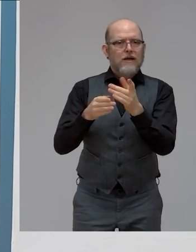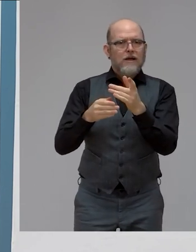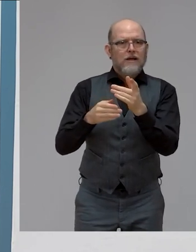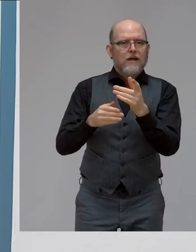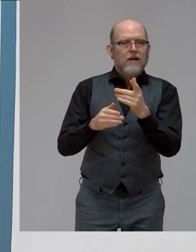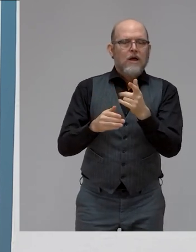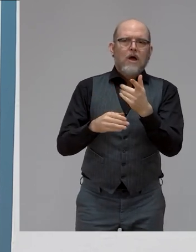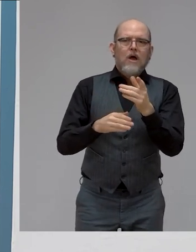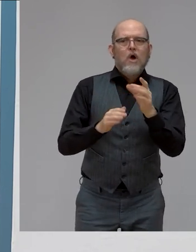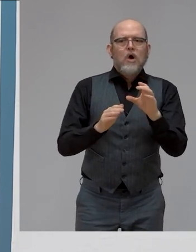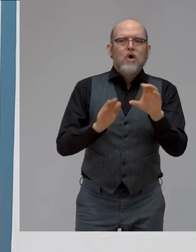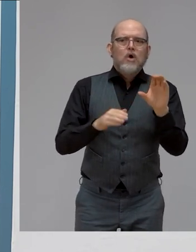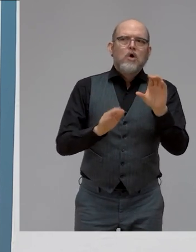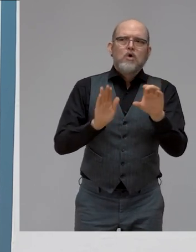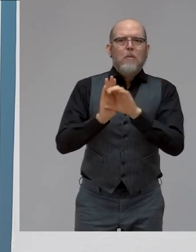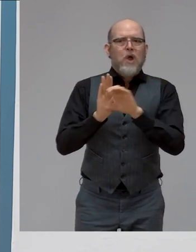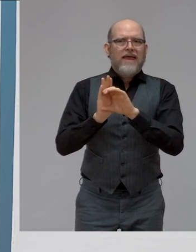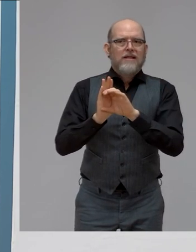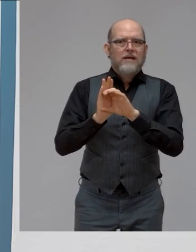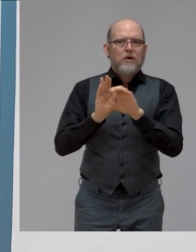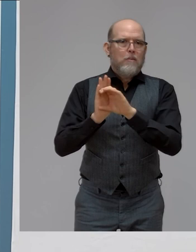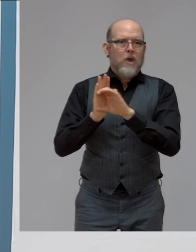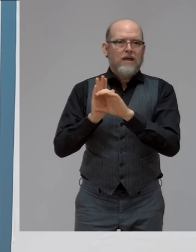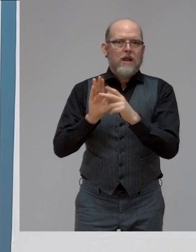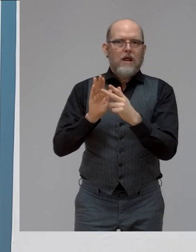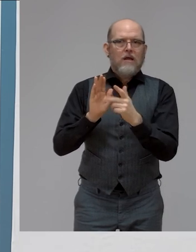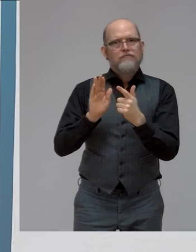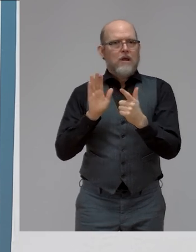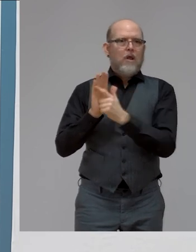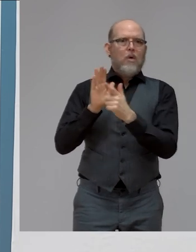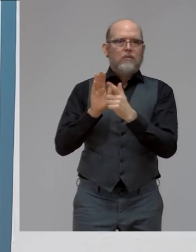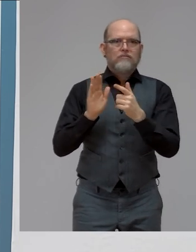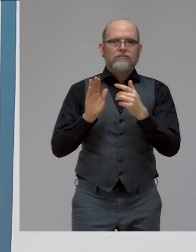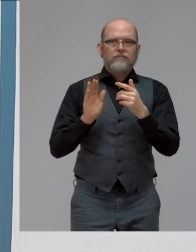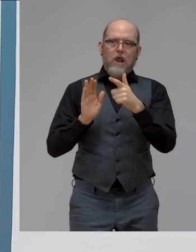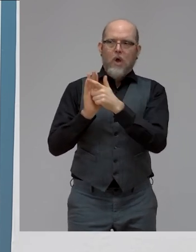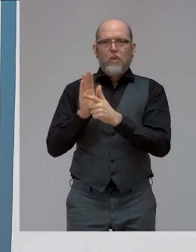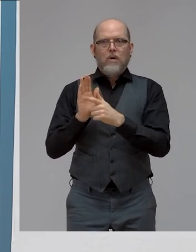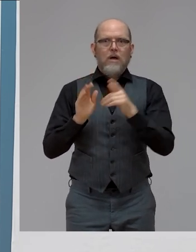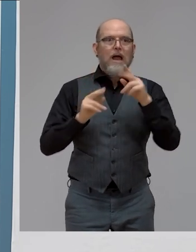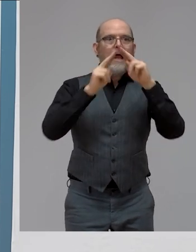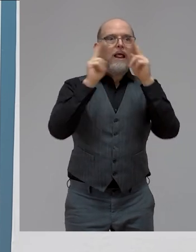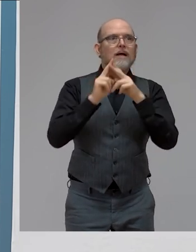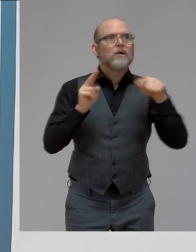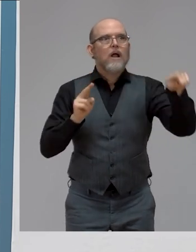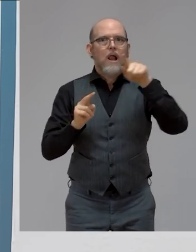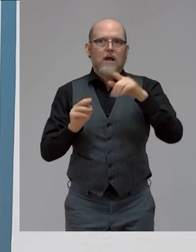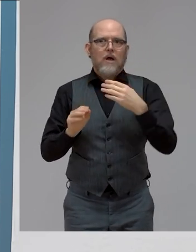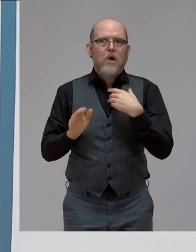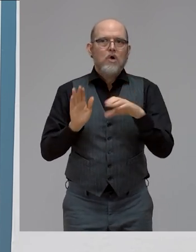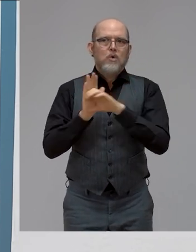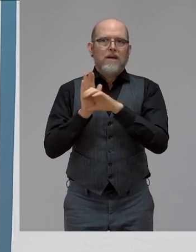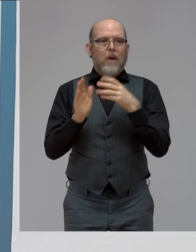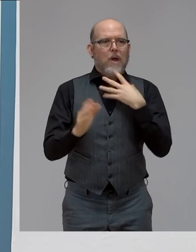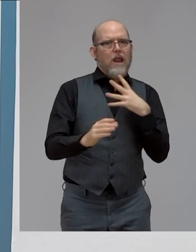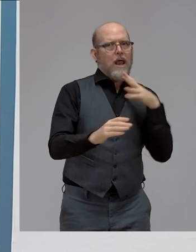big international law firm. The second thing is that I want to work as a